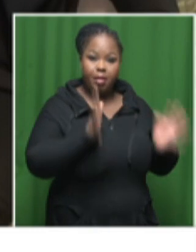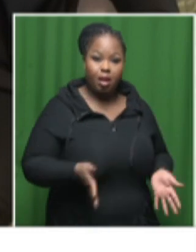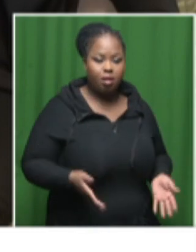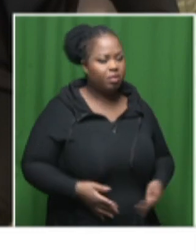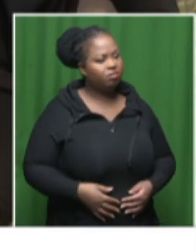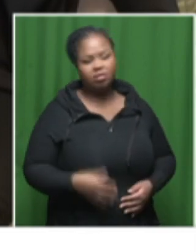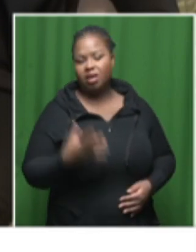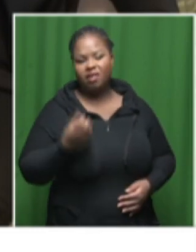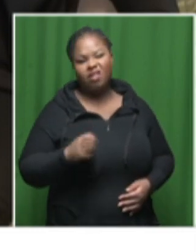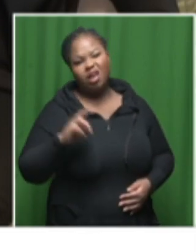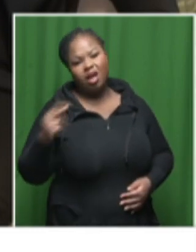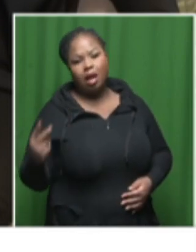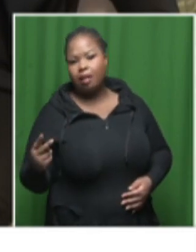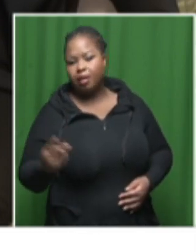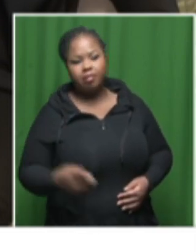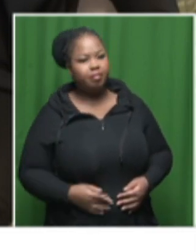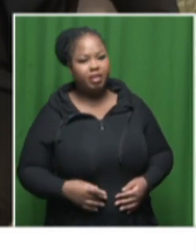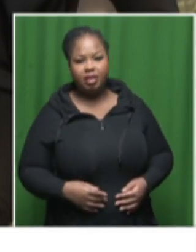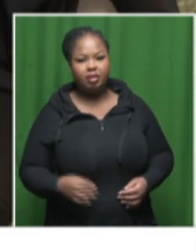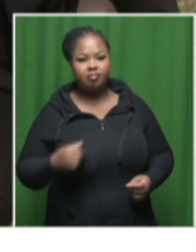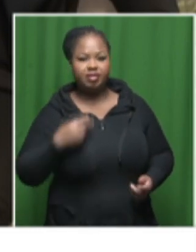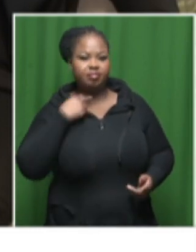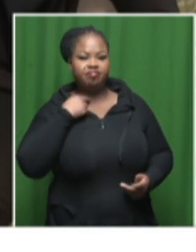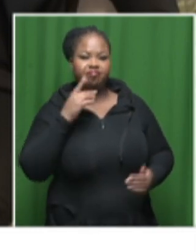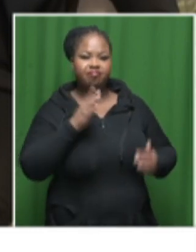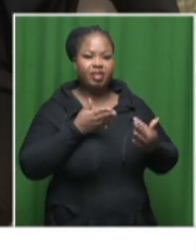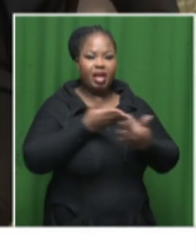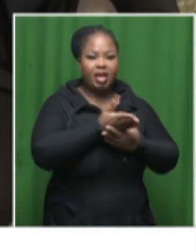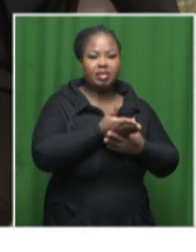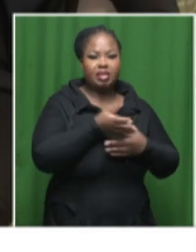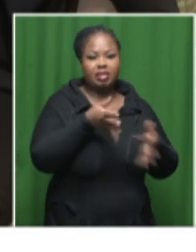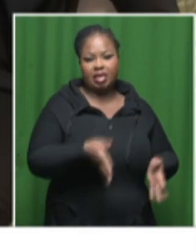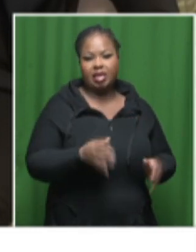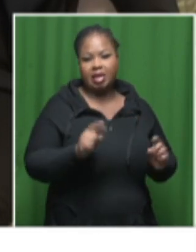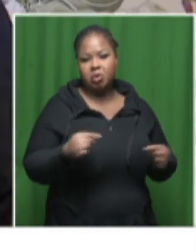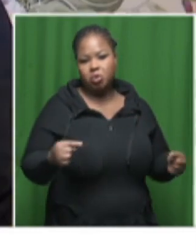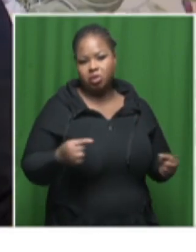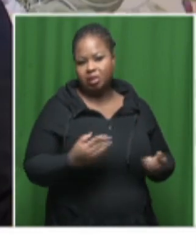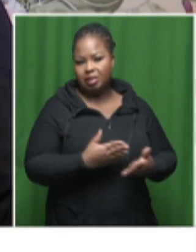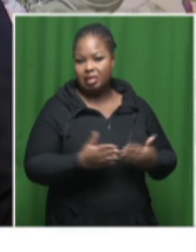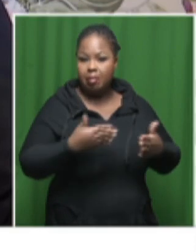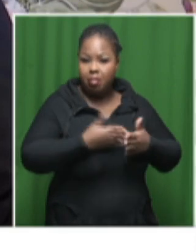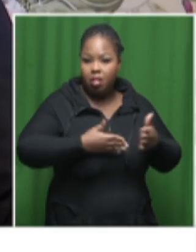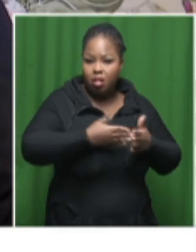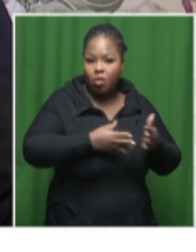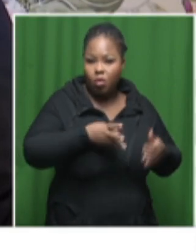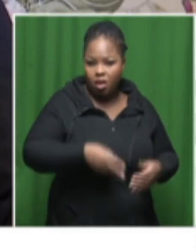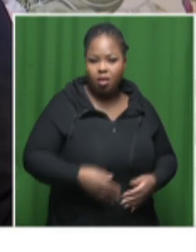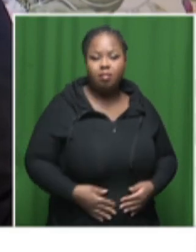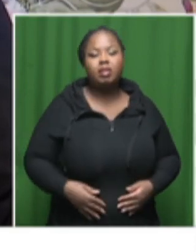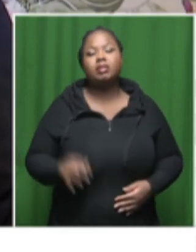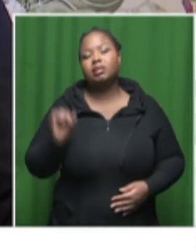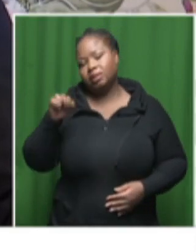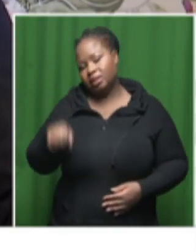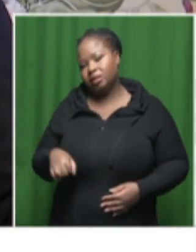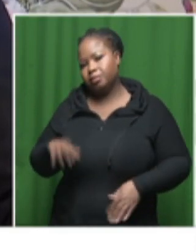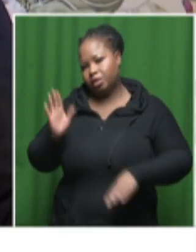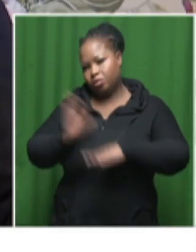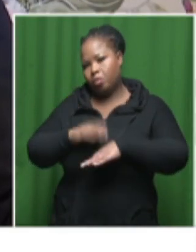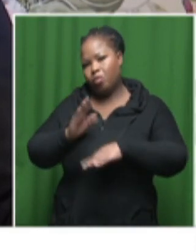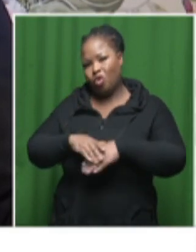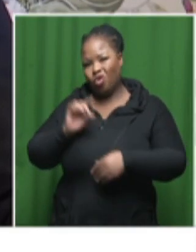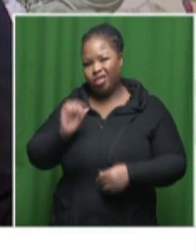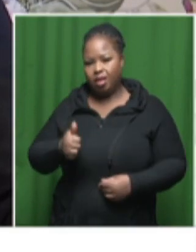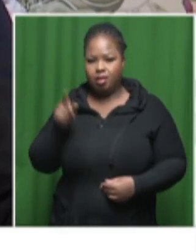cases that will never come to this centre or anyone like it. Yes, it has to move beyond that, but you need to start